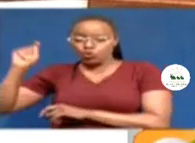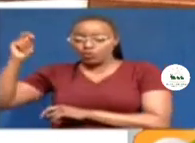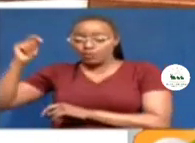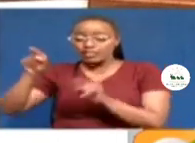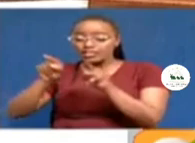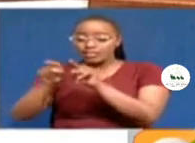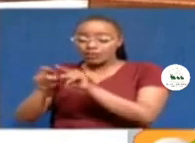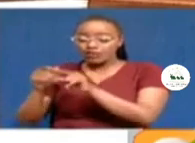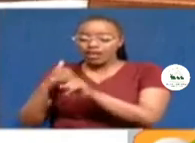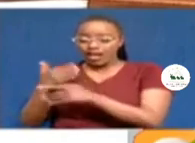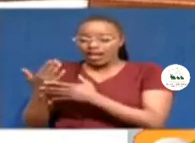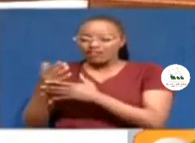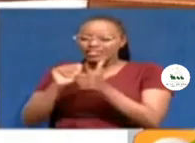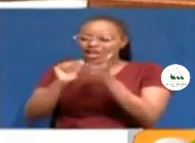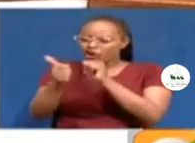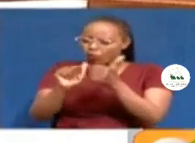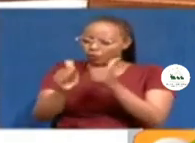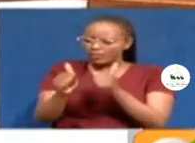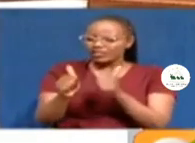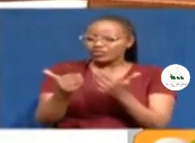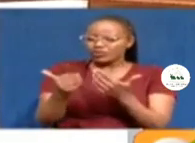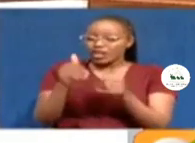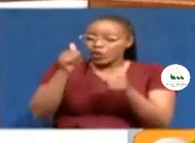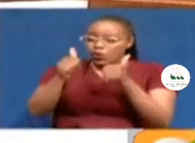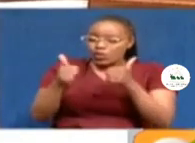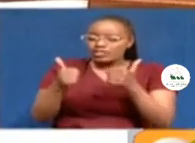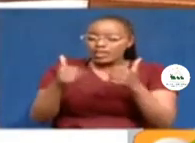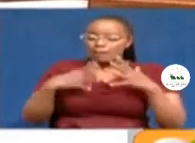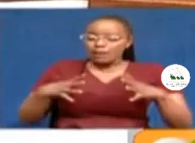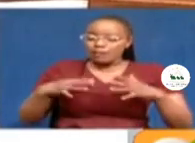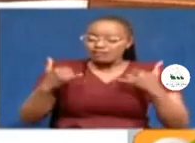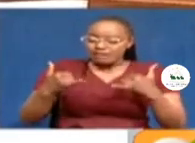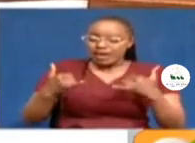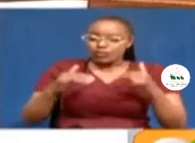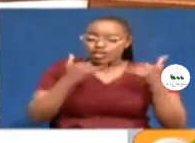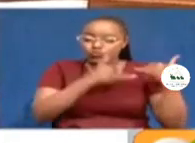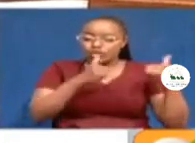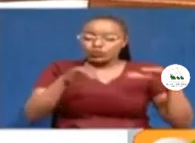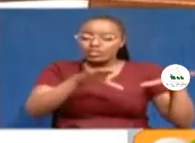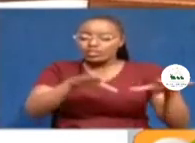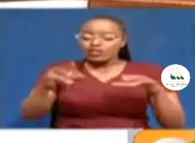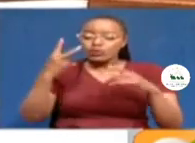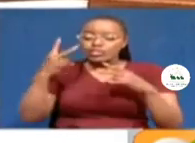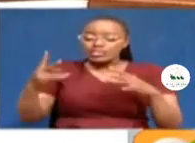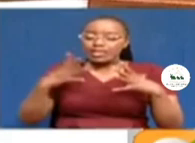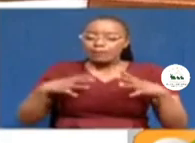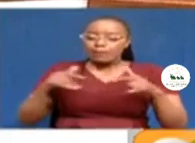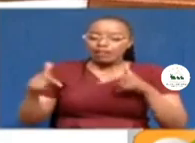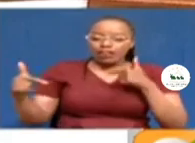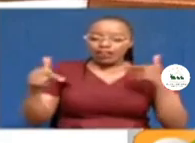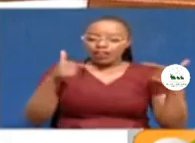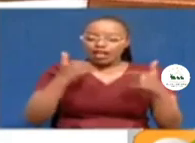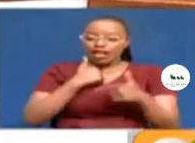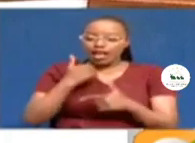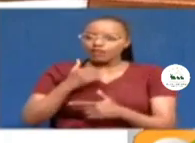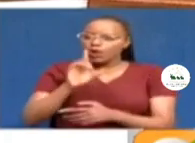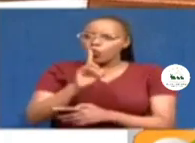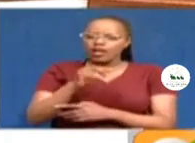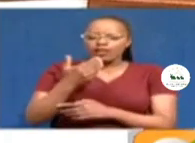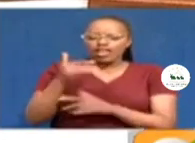is a cutthroat competition in which throats are actually cut. And we saw throats cut in the